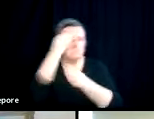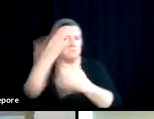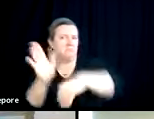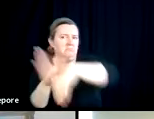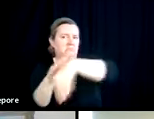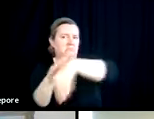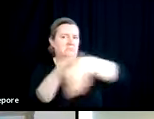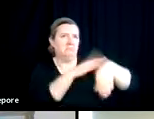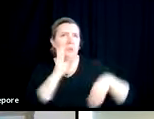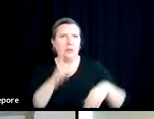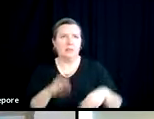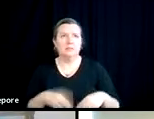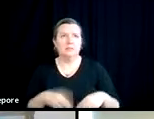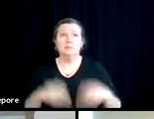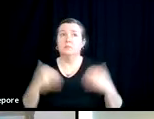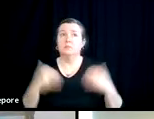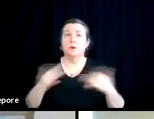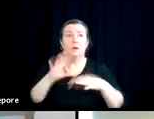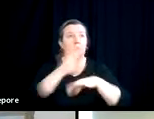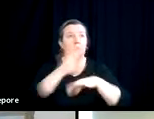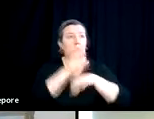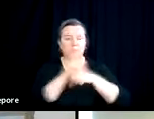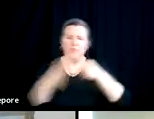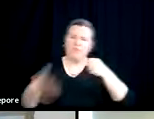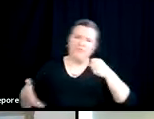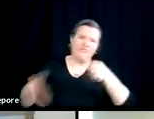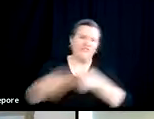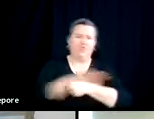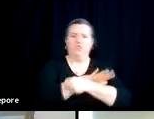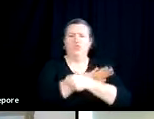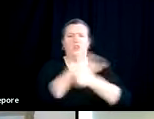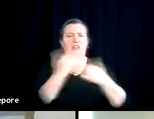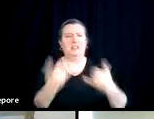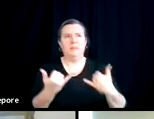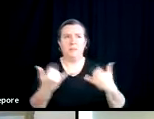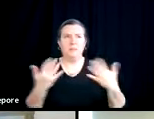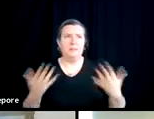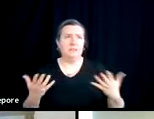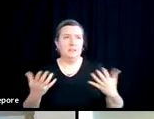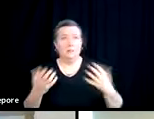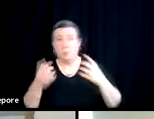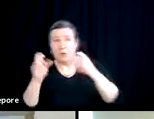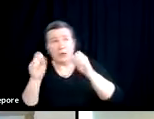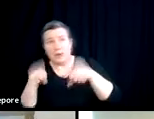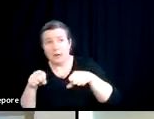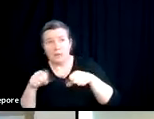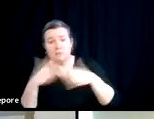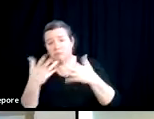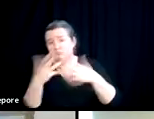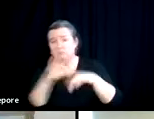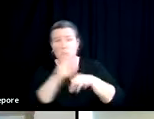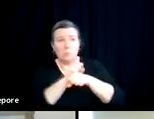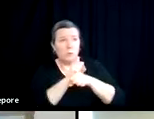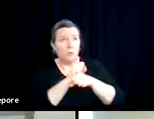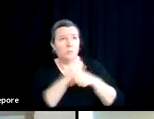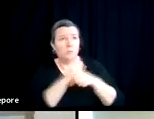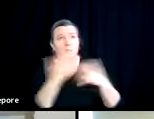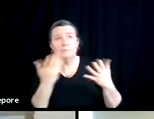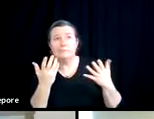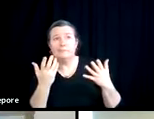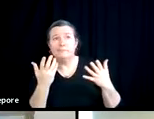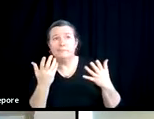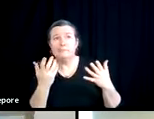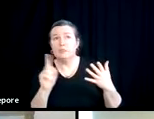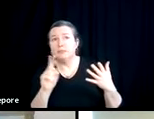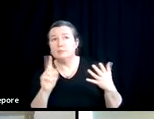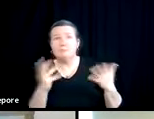available appointments are full. Or you can make an appointment at one of the designated vaccine sites directly. And you can